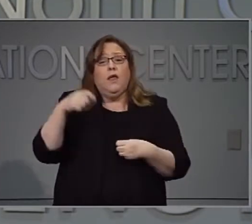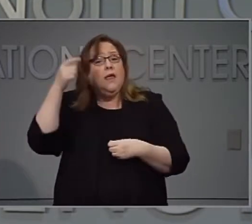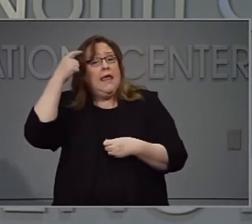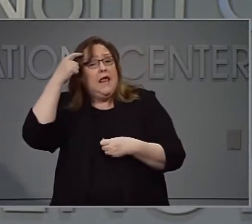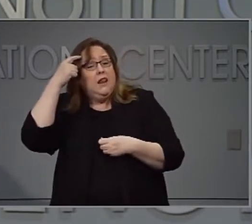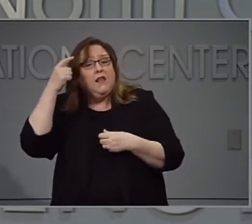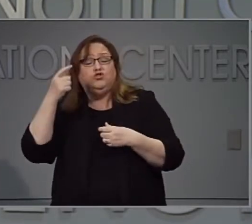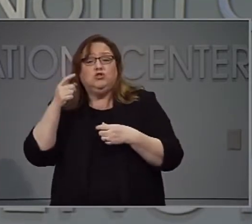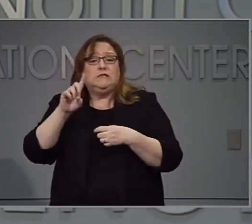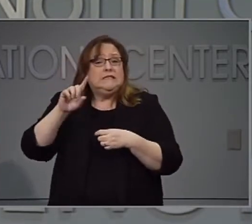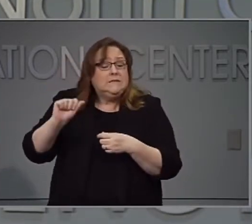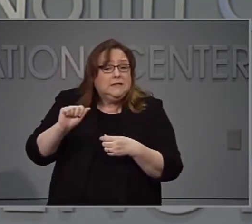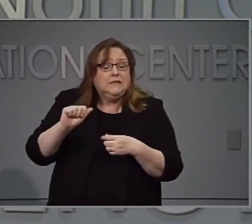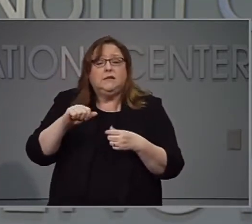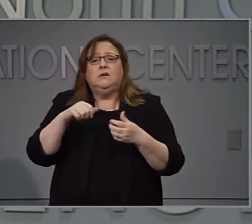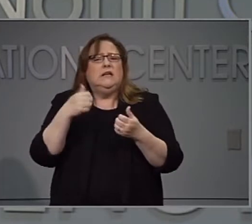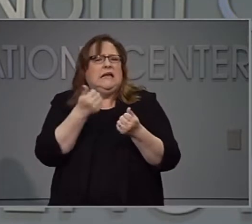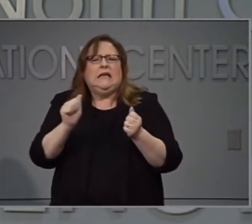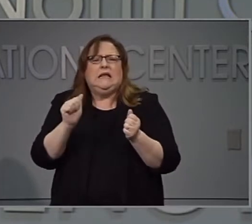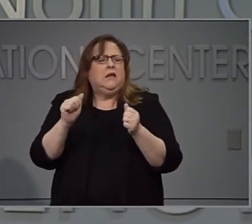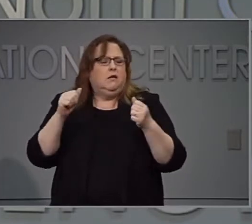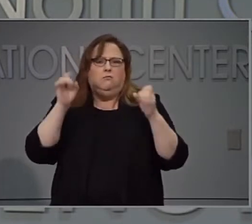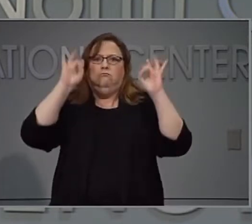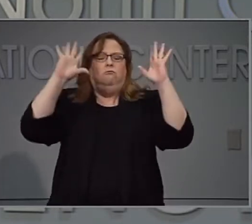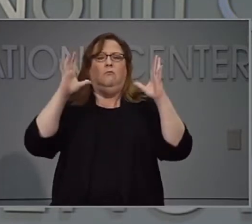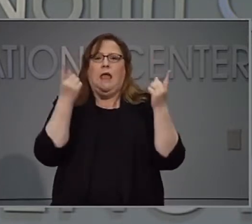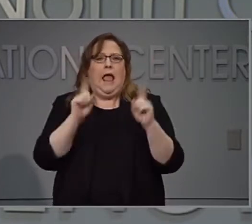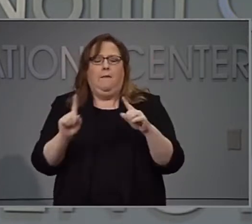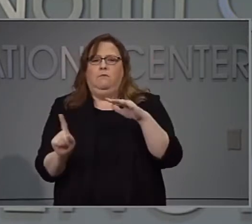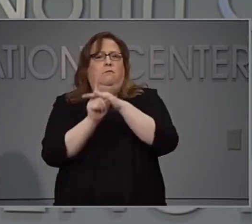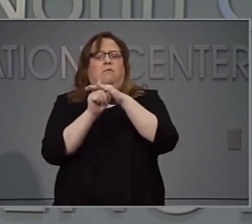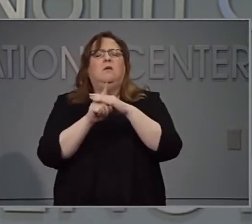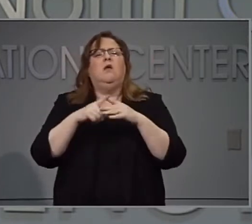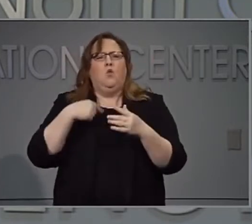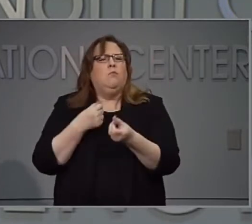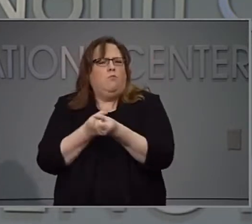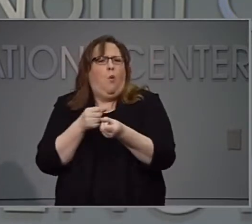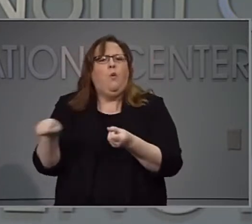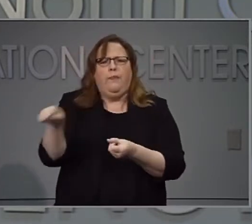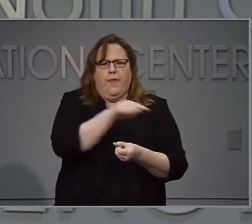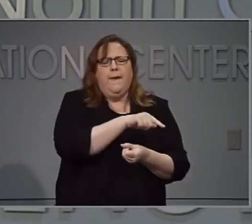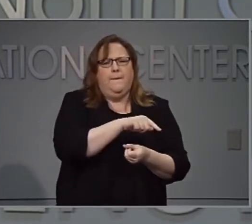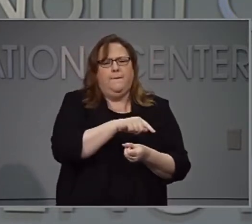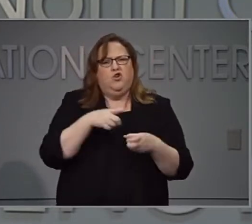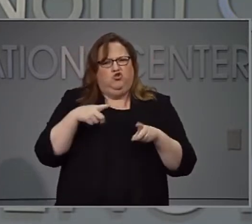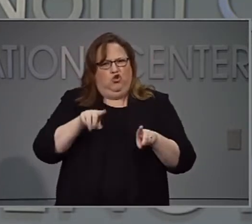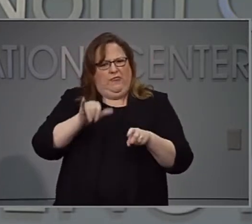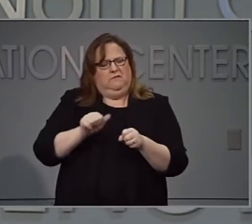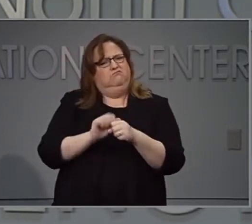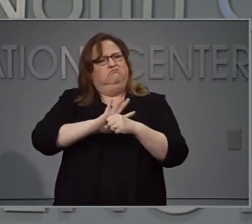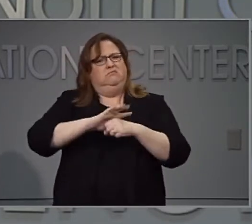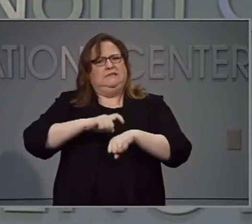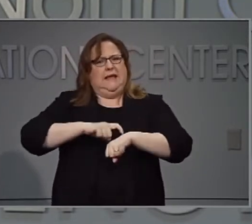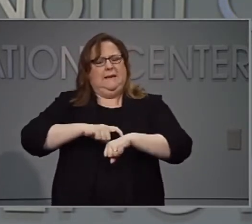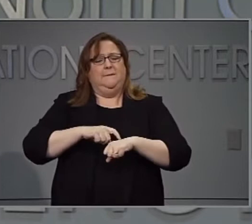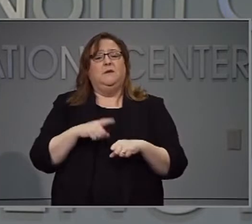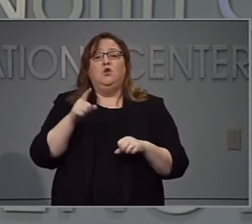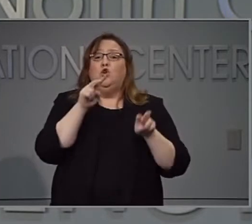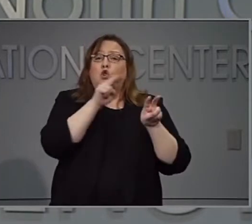systems are sustained in the midst of this pandemic, and can find that on our website at